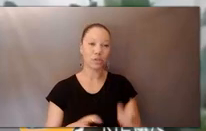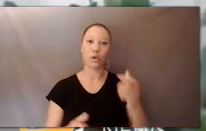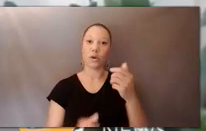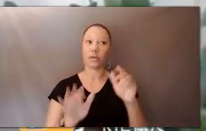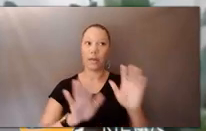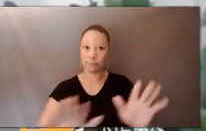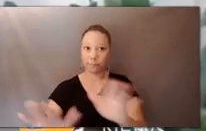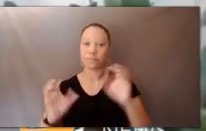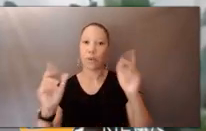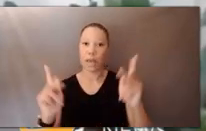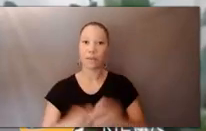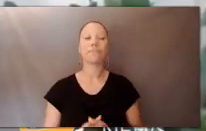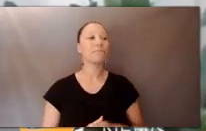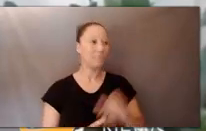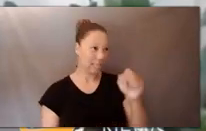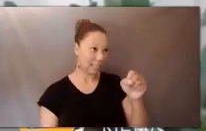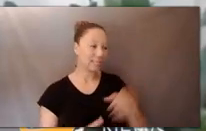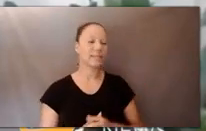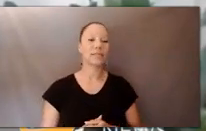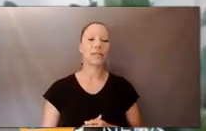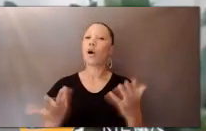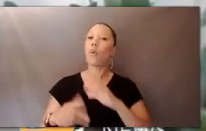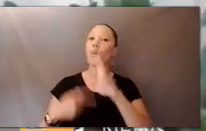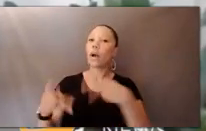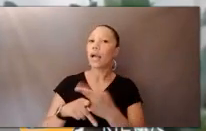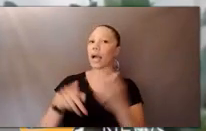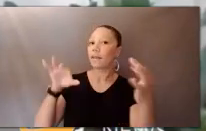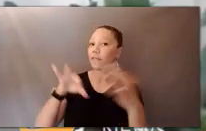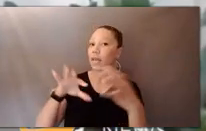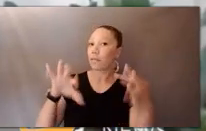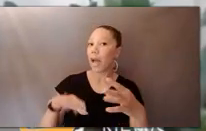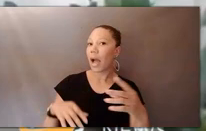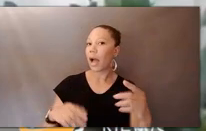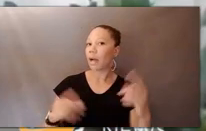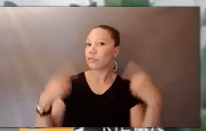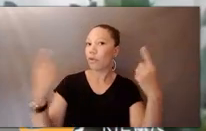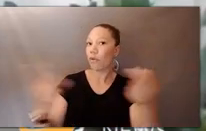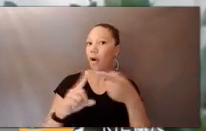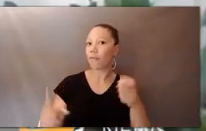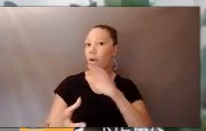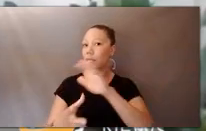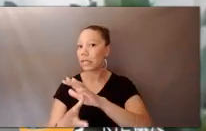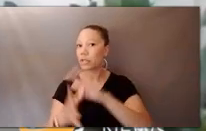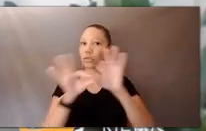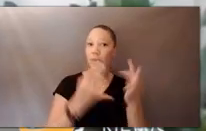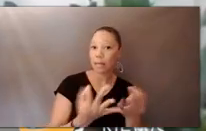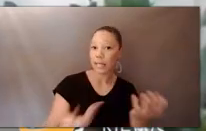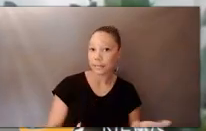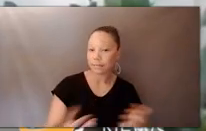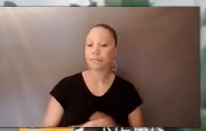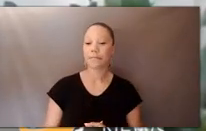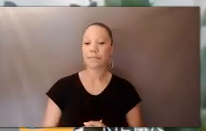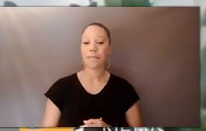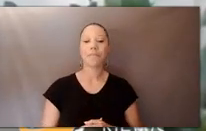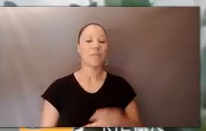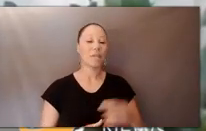Absolutely. Okay. So what kind of feedback have you received so far from seniors and their families? Well, as I'm